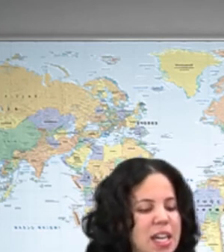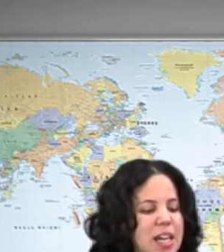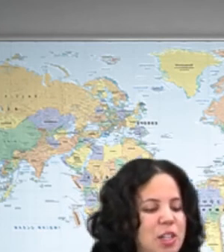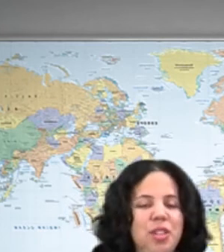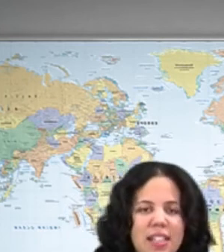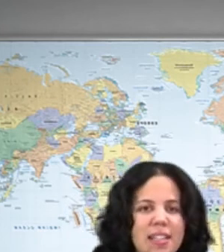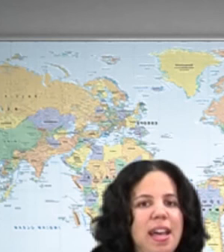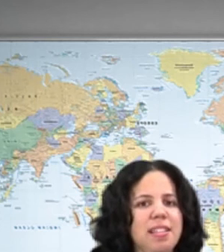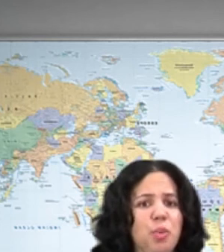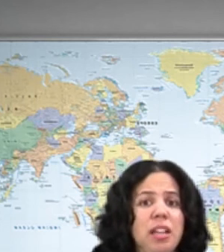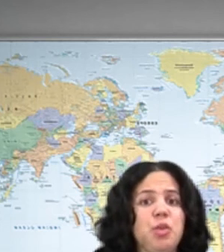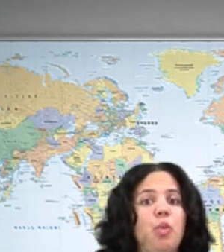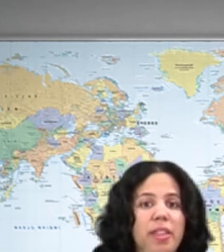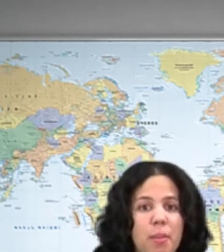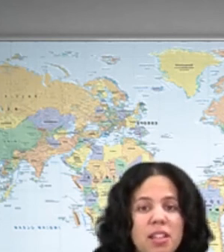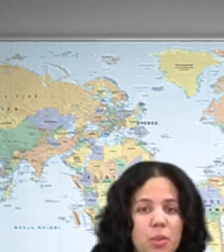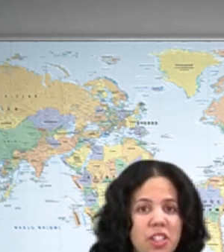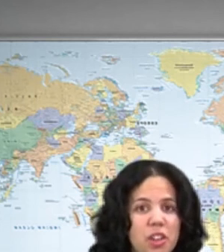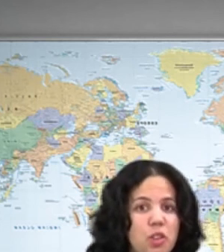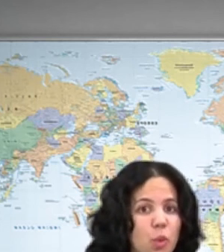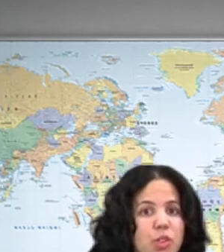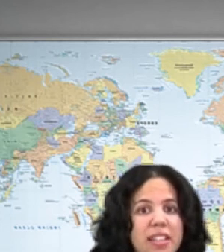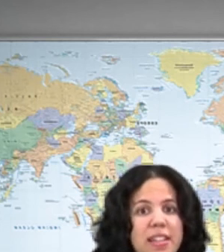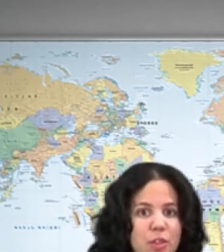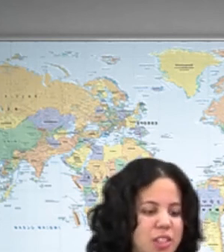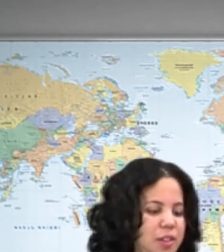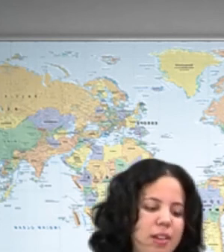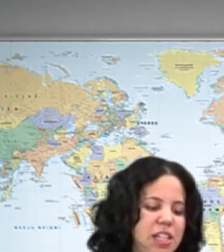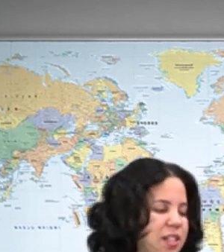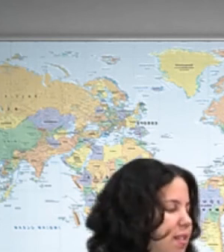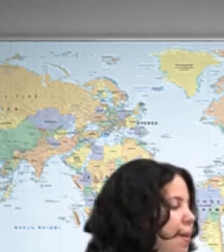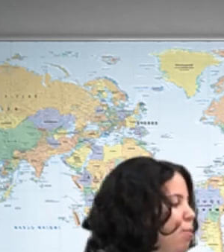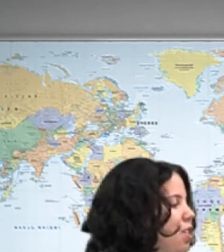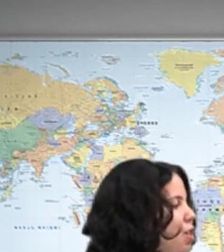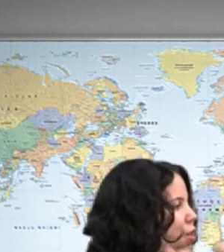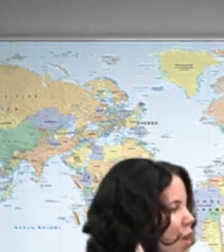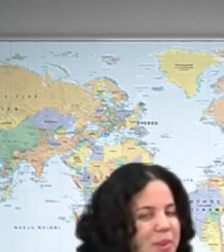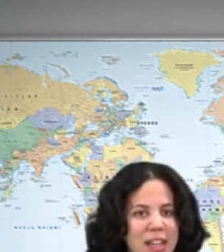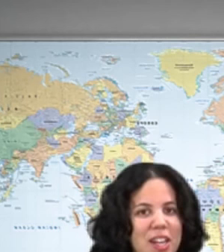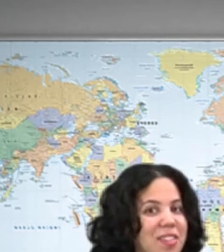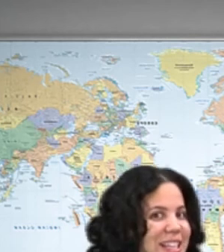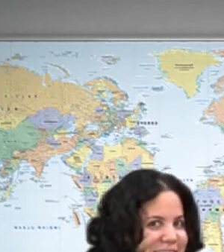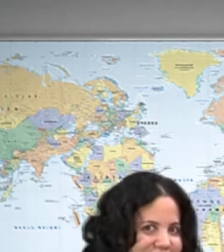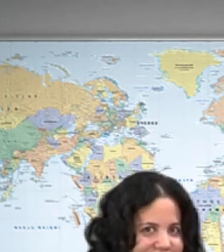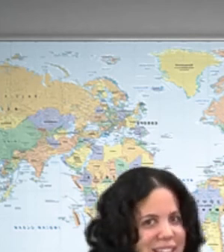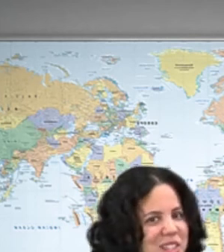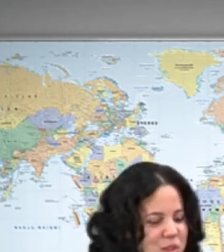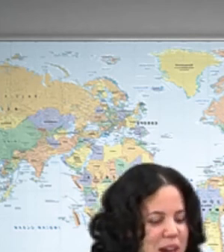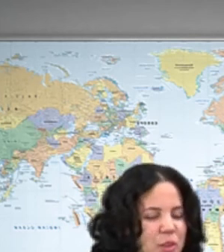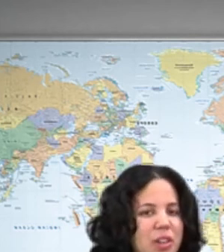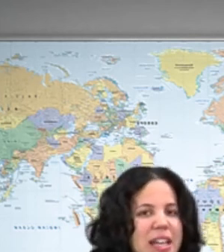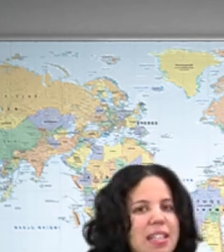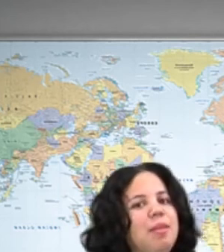everyone to sanitize their hands as well as to wear their masks. So make sure that you also adhere to these regulations. So on my left, I have another guest.